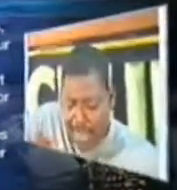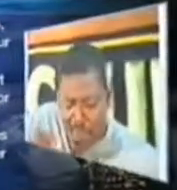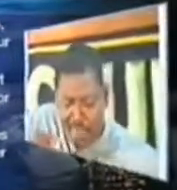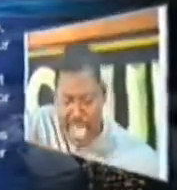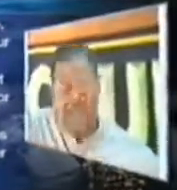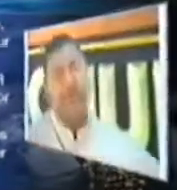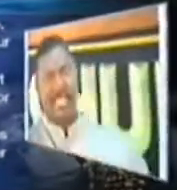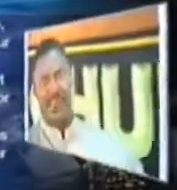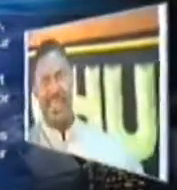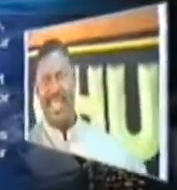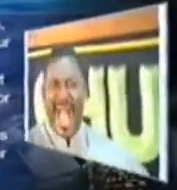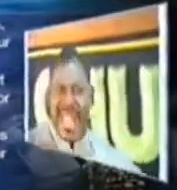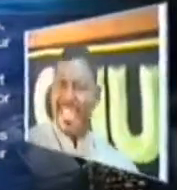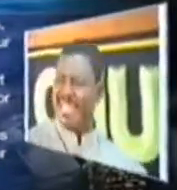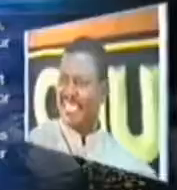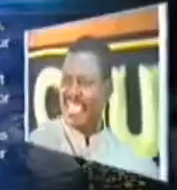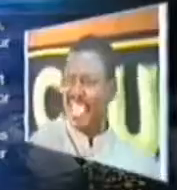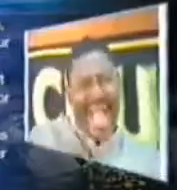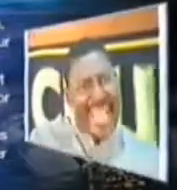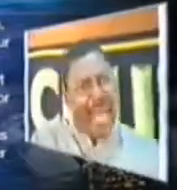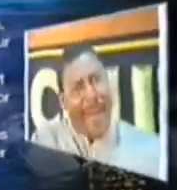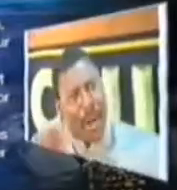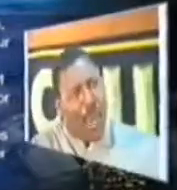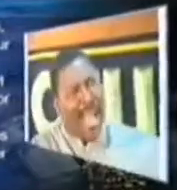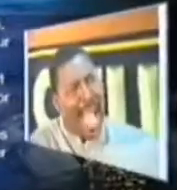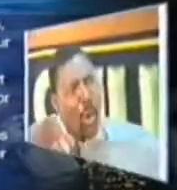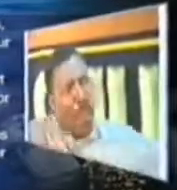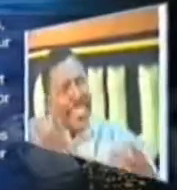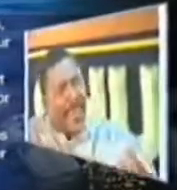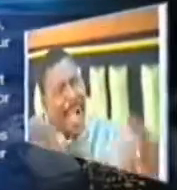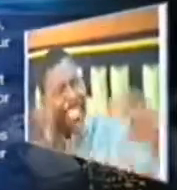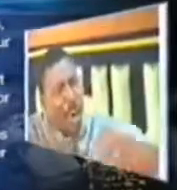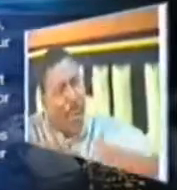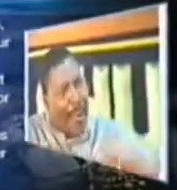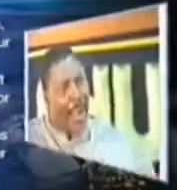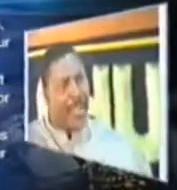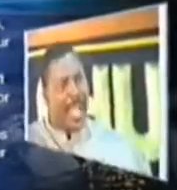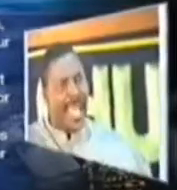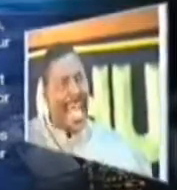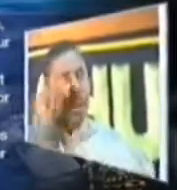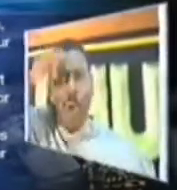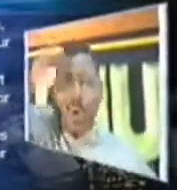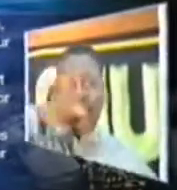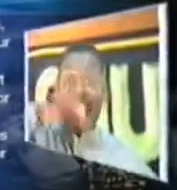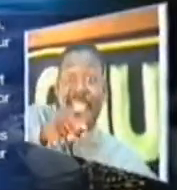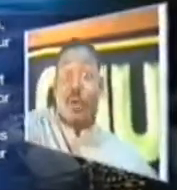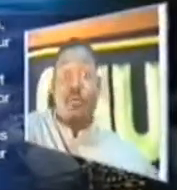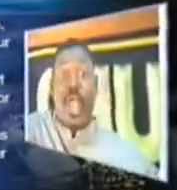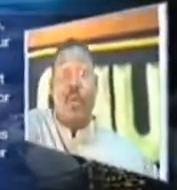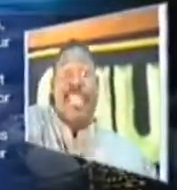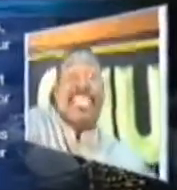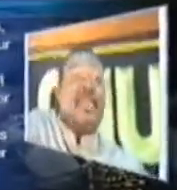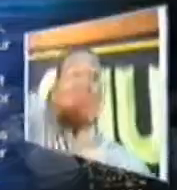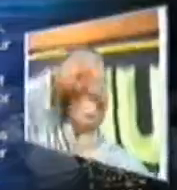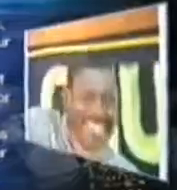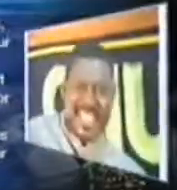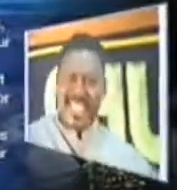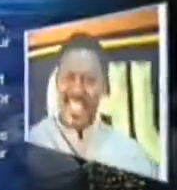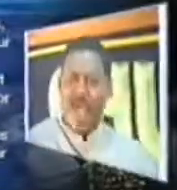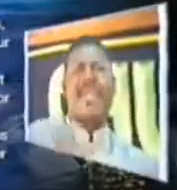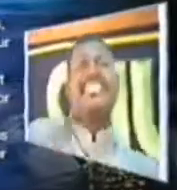of the price of the land for yourself? Ananias, aden wa ma kwen amo obon sam ashe wa kuma ma. Na wa wa sa asna okoto ya no wudi sika